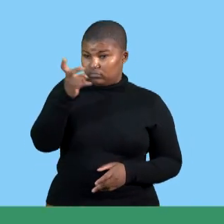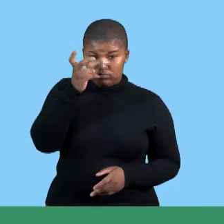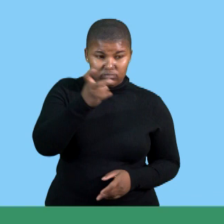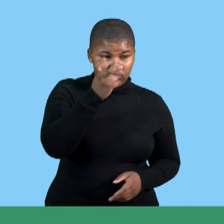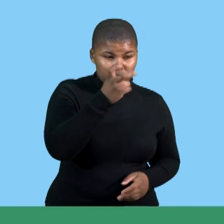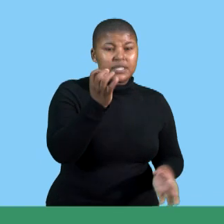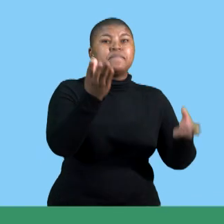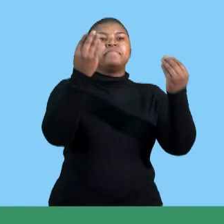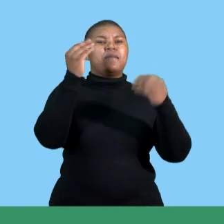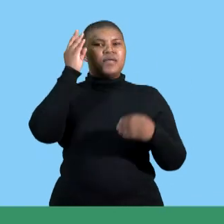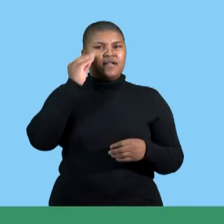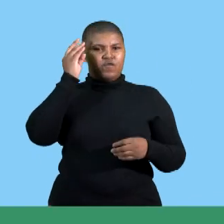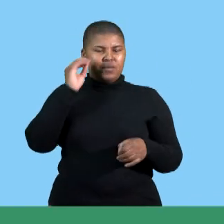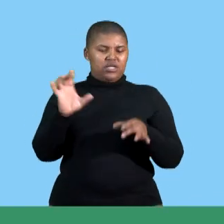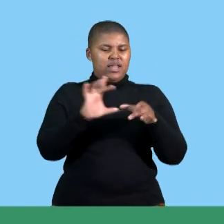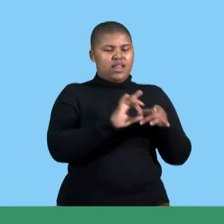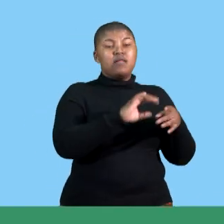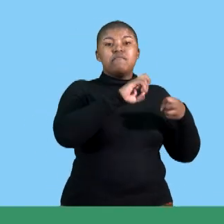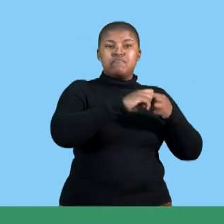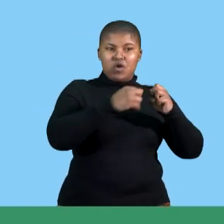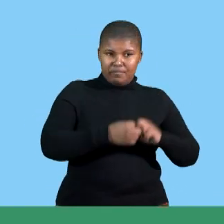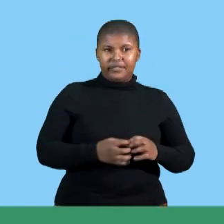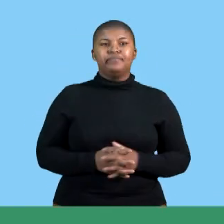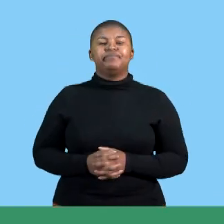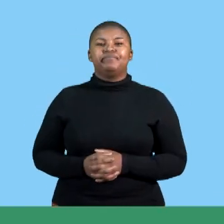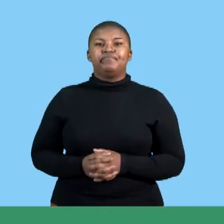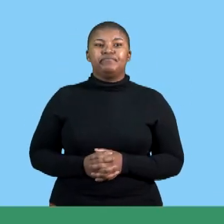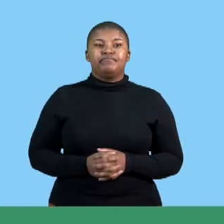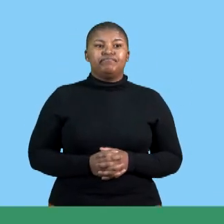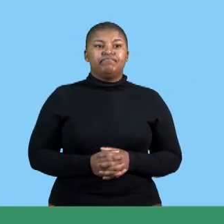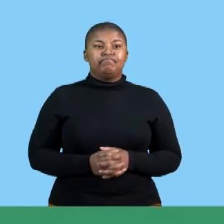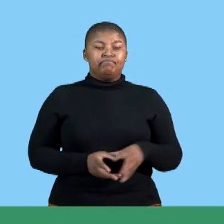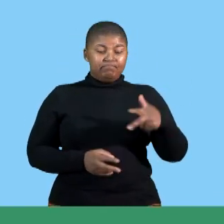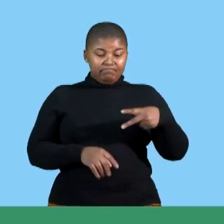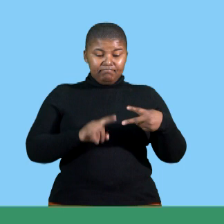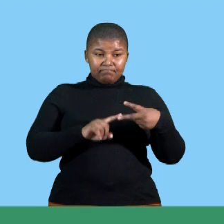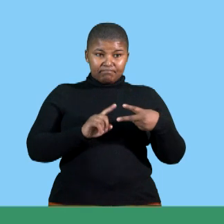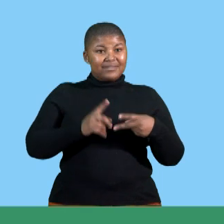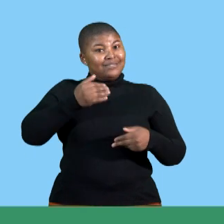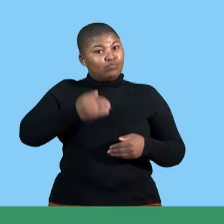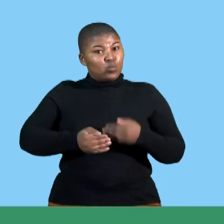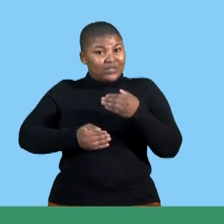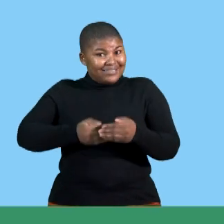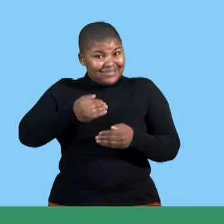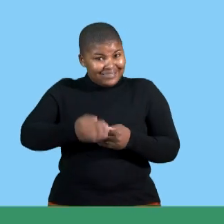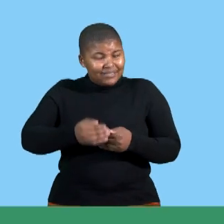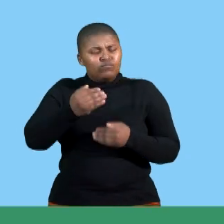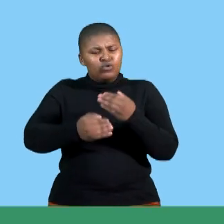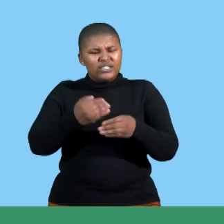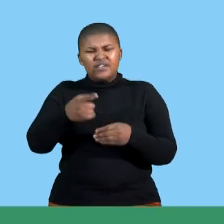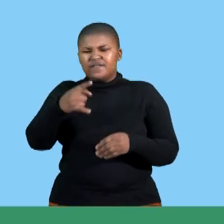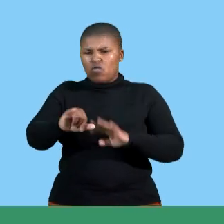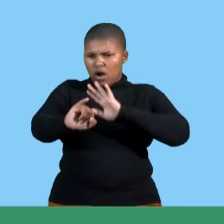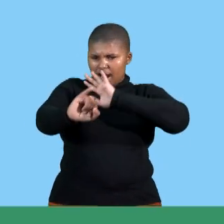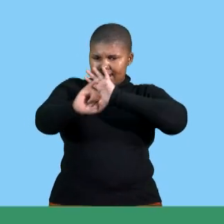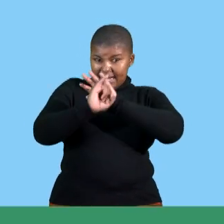searching and you're finding information that relates to the problem. It is a process, number one, a process